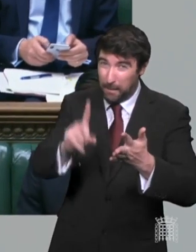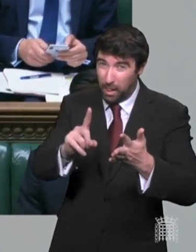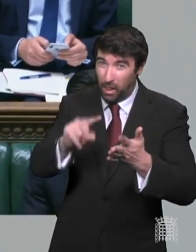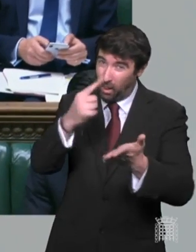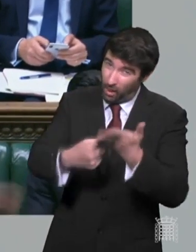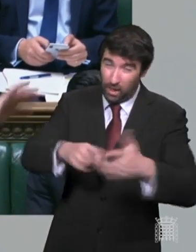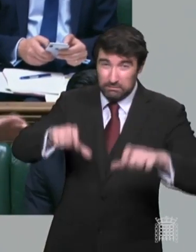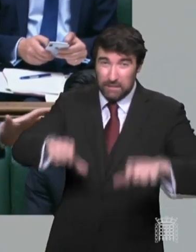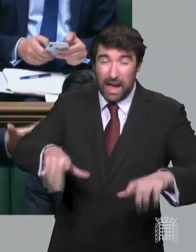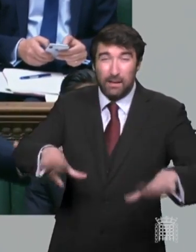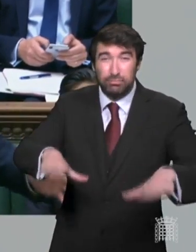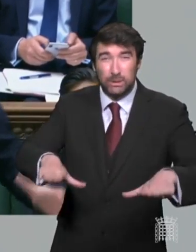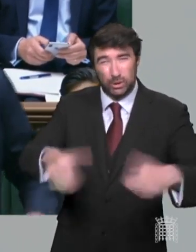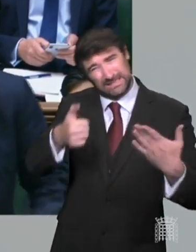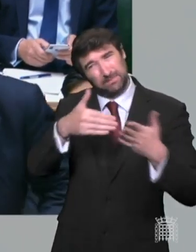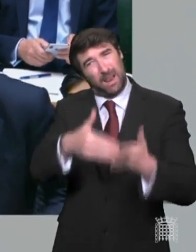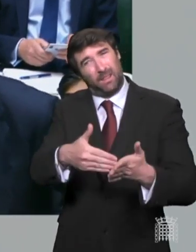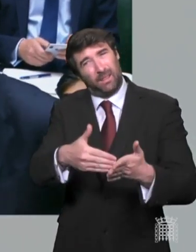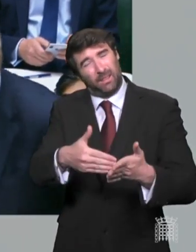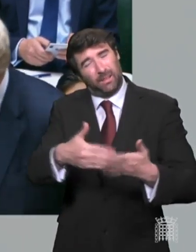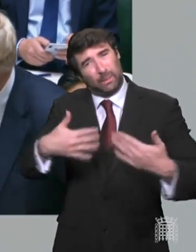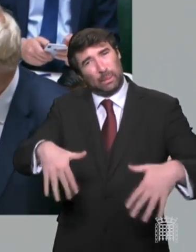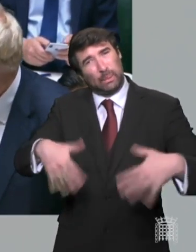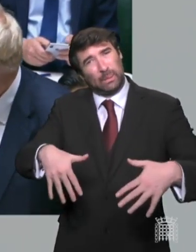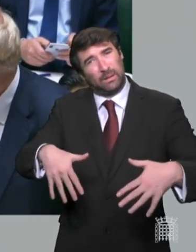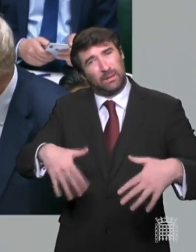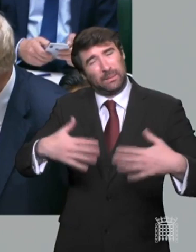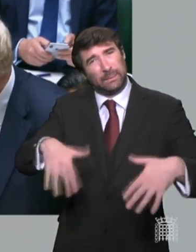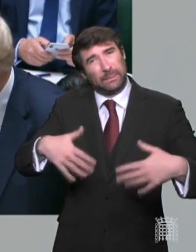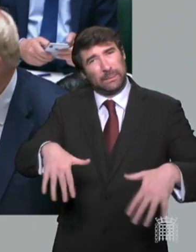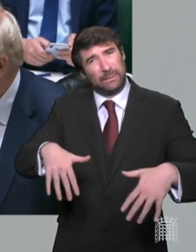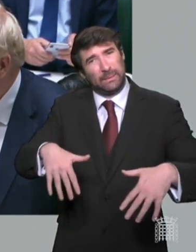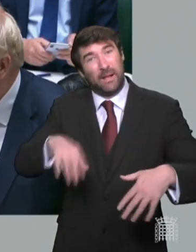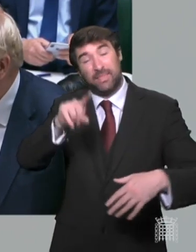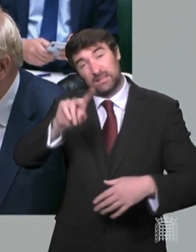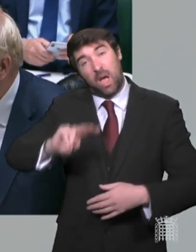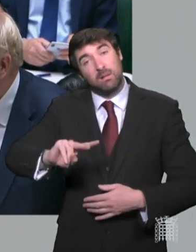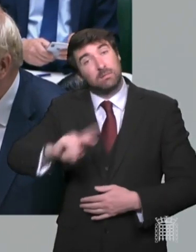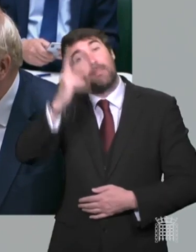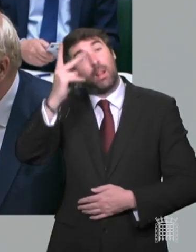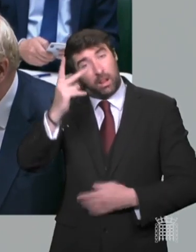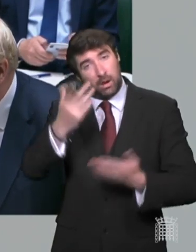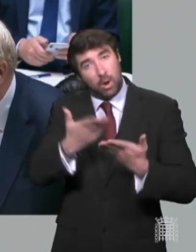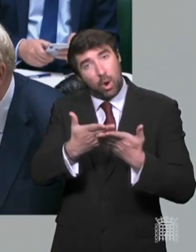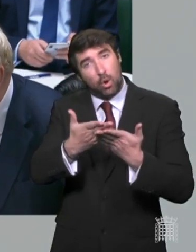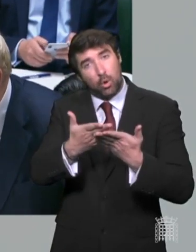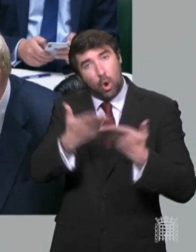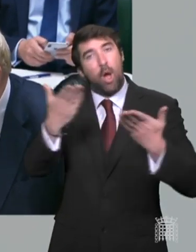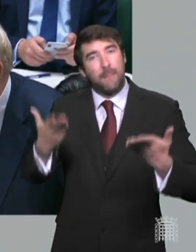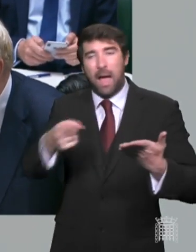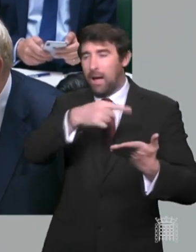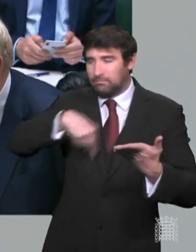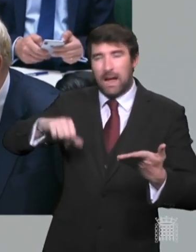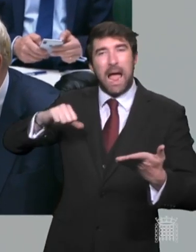this country. I think a number which is far more than double the number that was